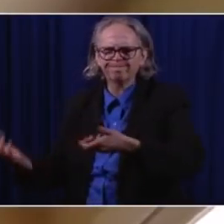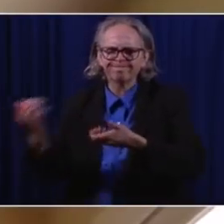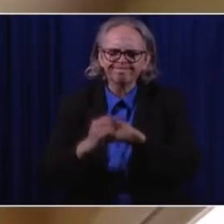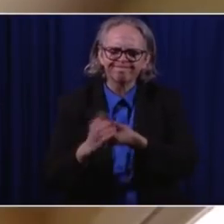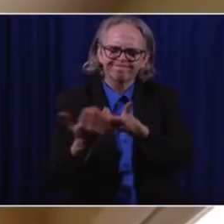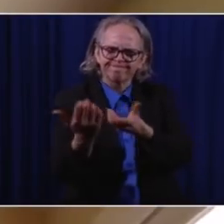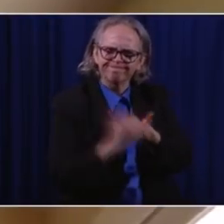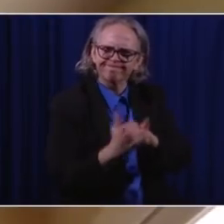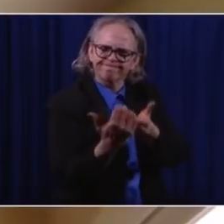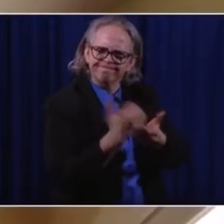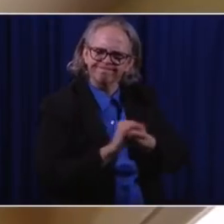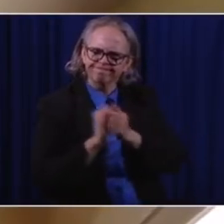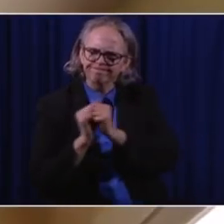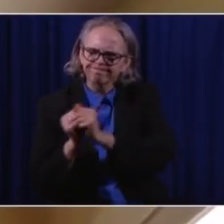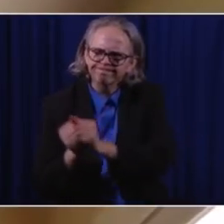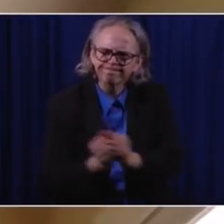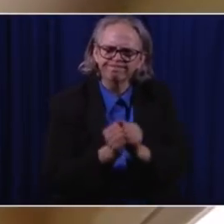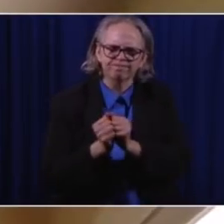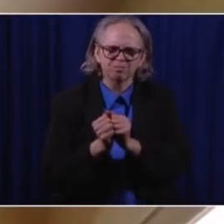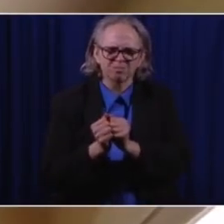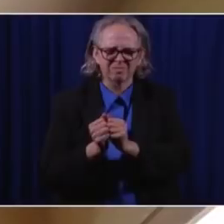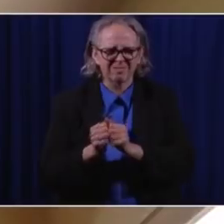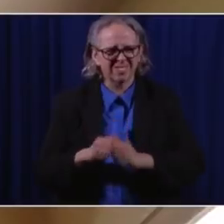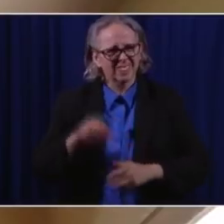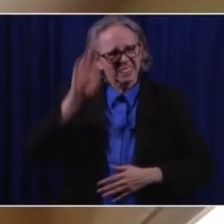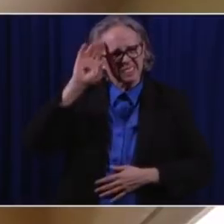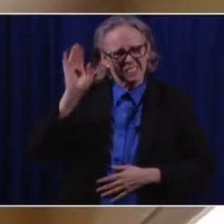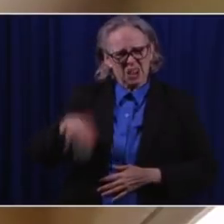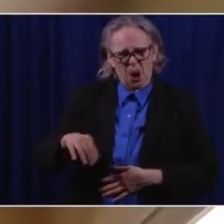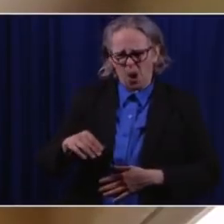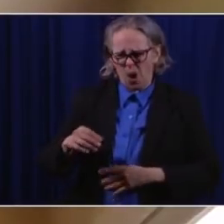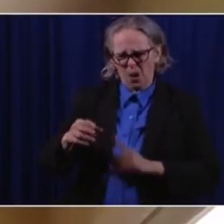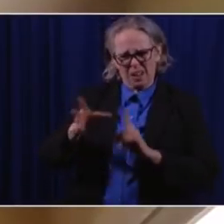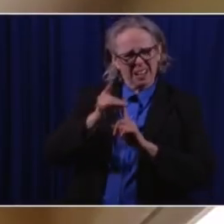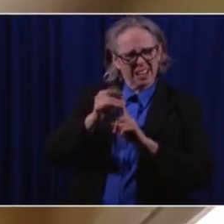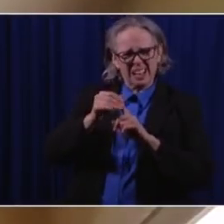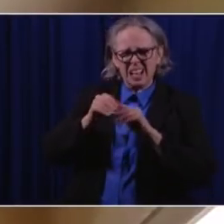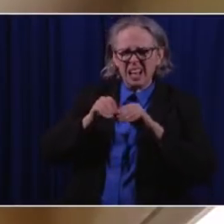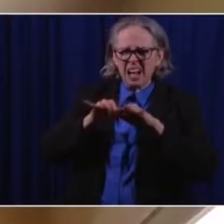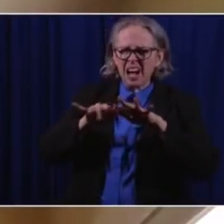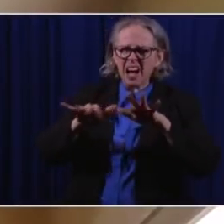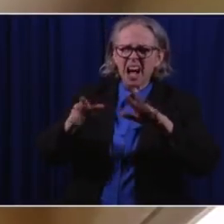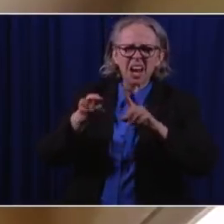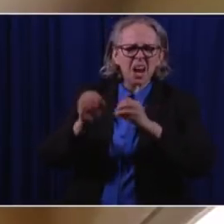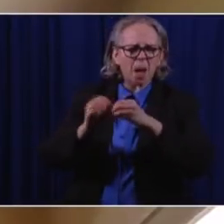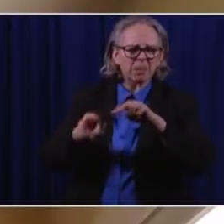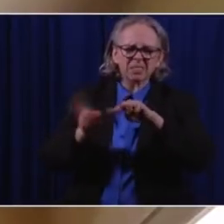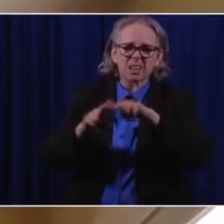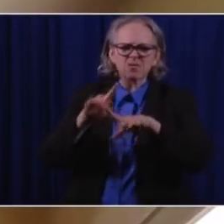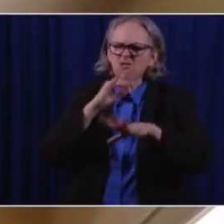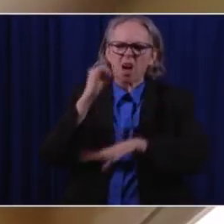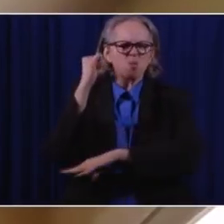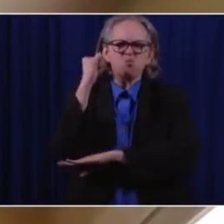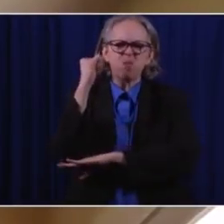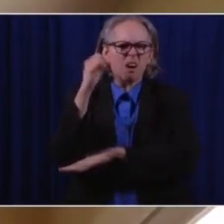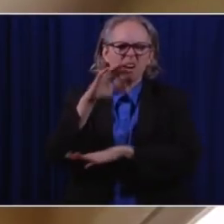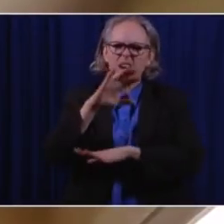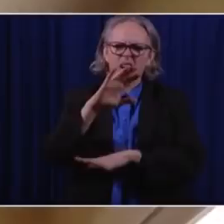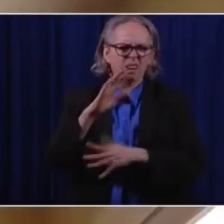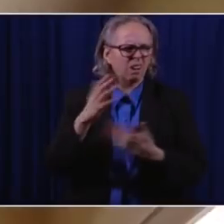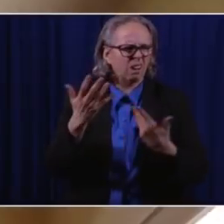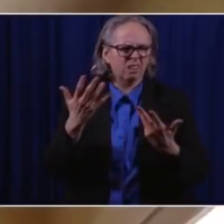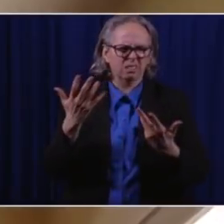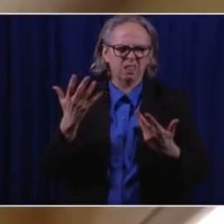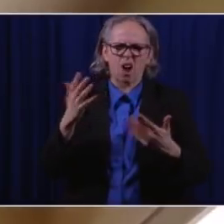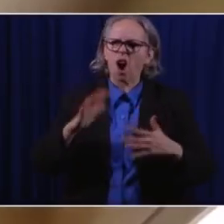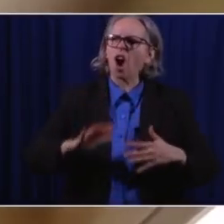these unprecedented spikes in cases, hospitalizations, ICU admissions, they're happening all across the state. Too many